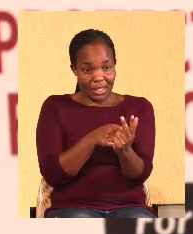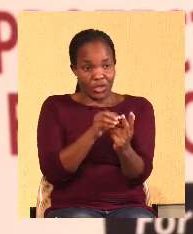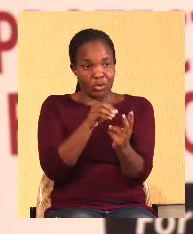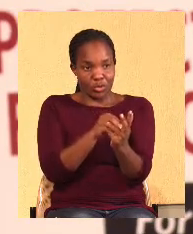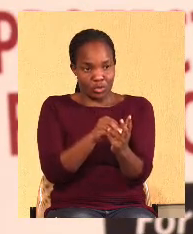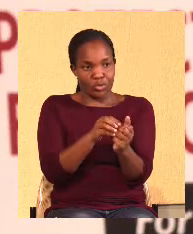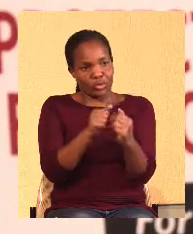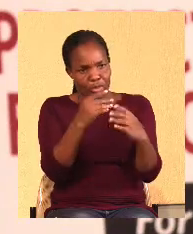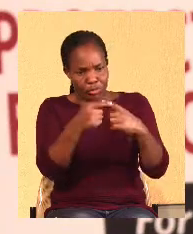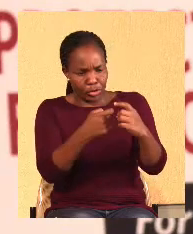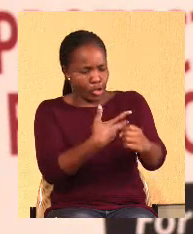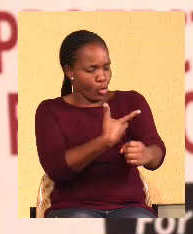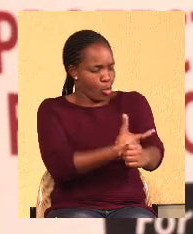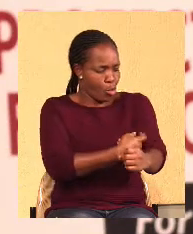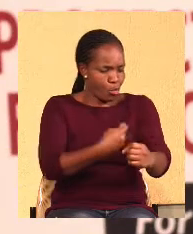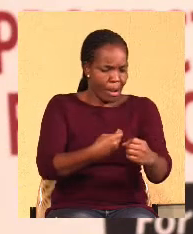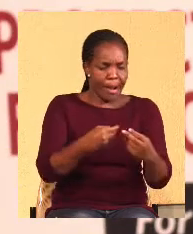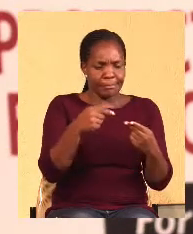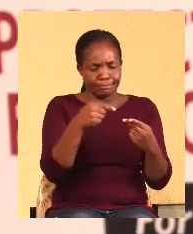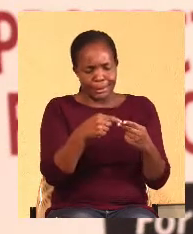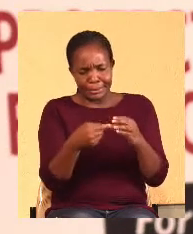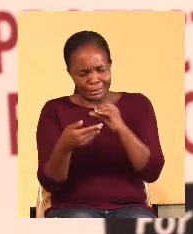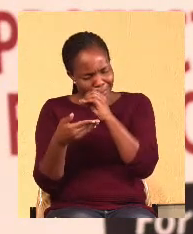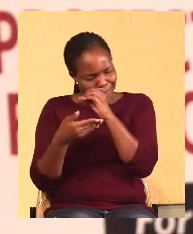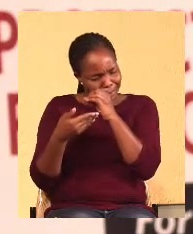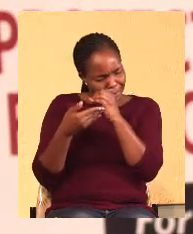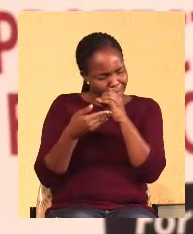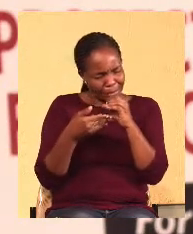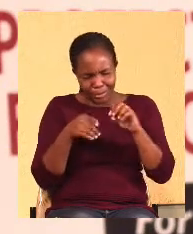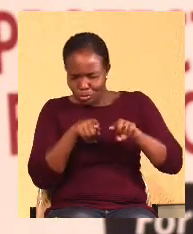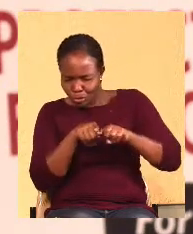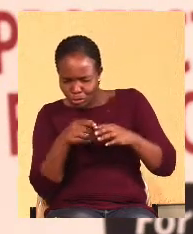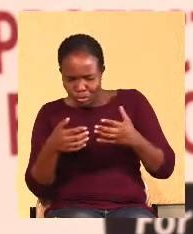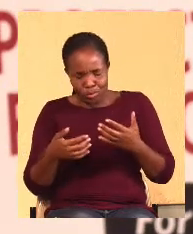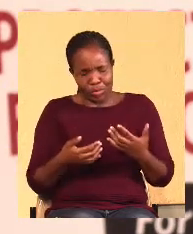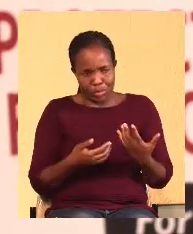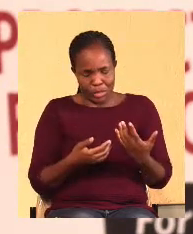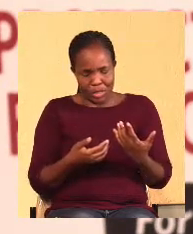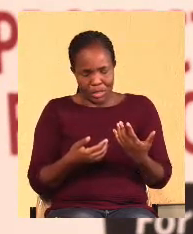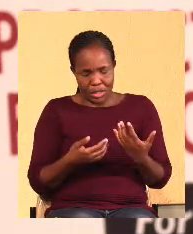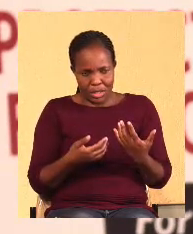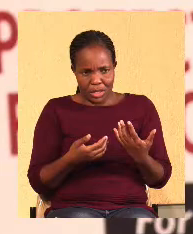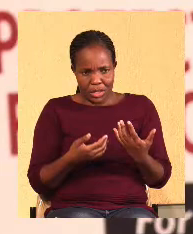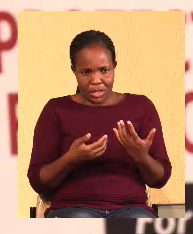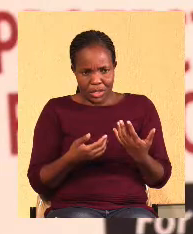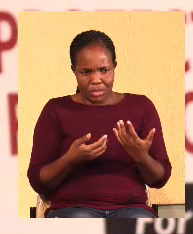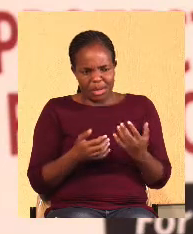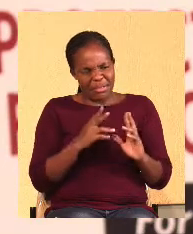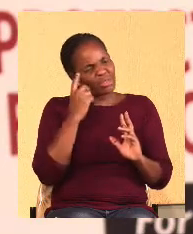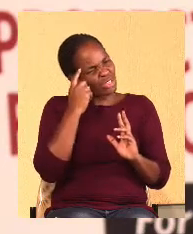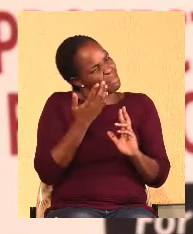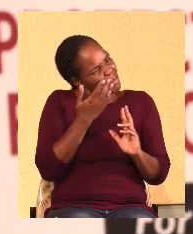testing for you to confirm. Once you test this person you are